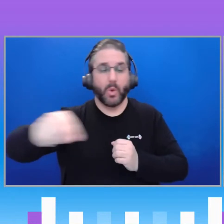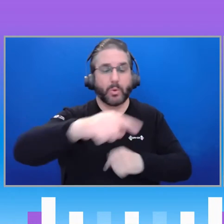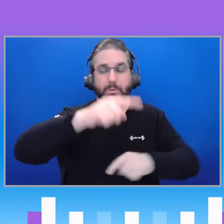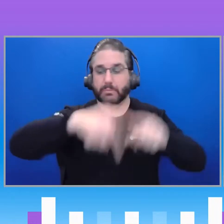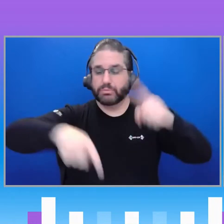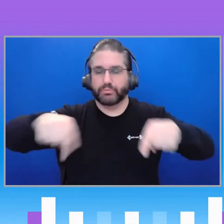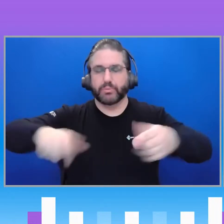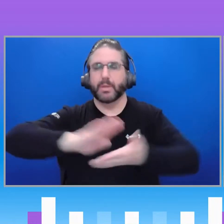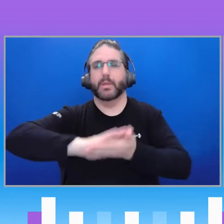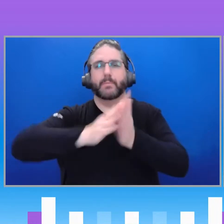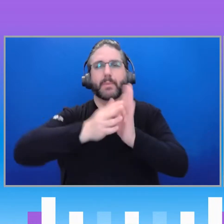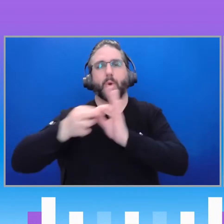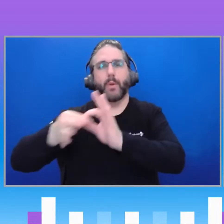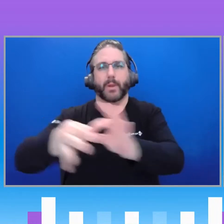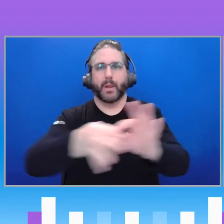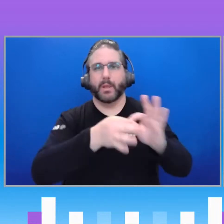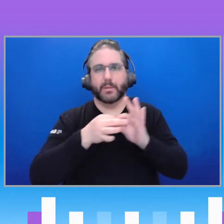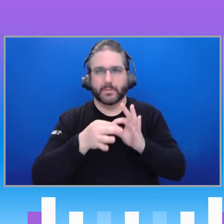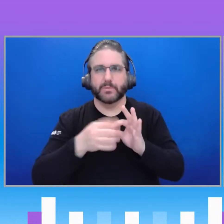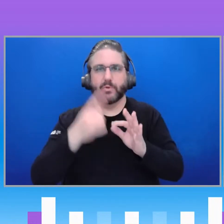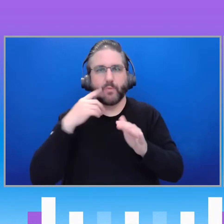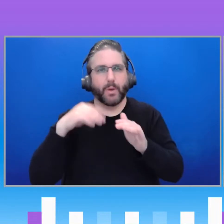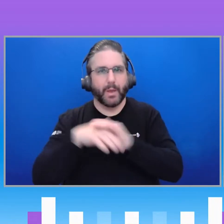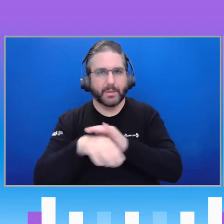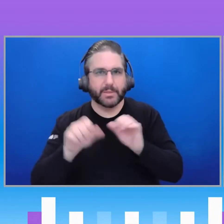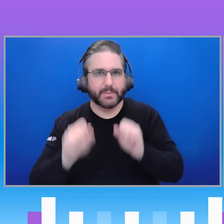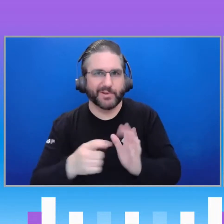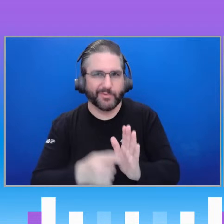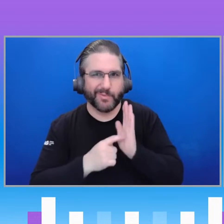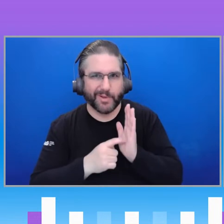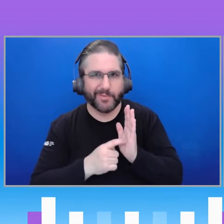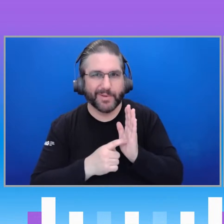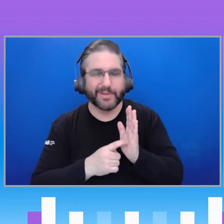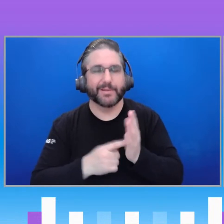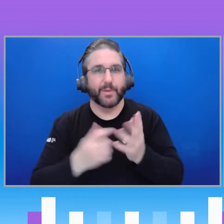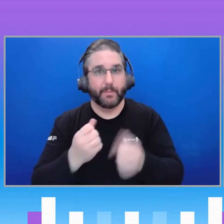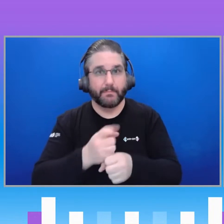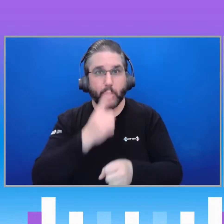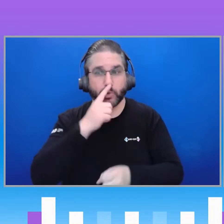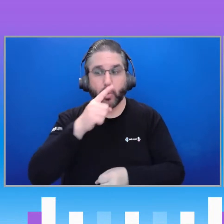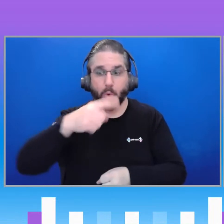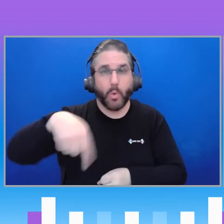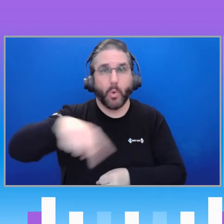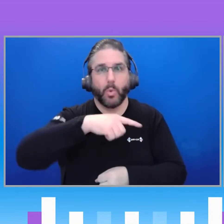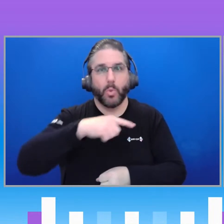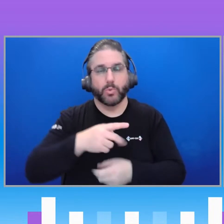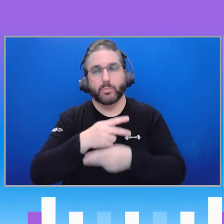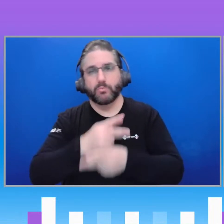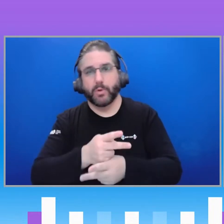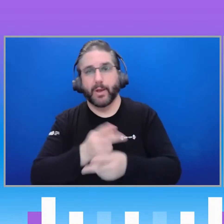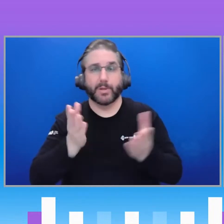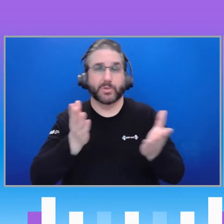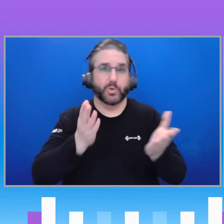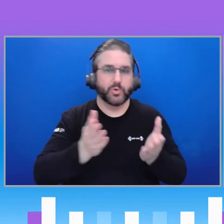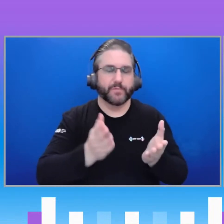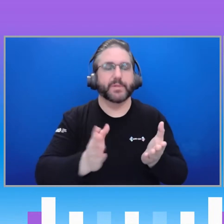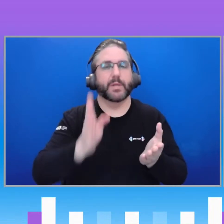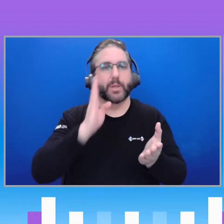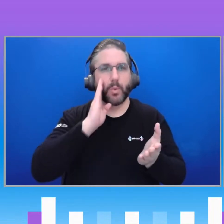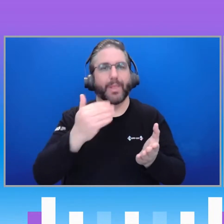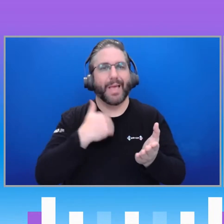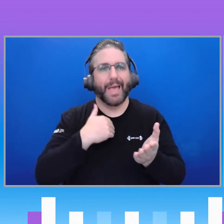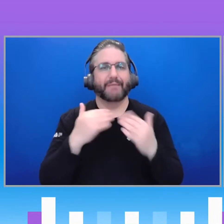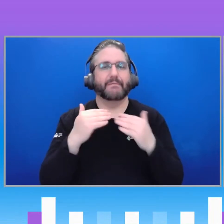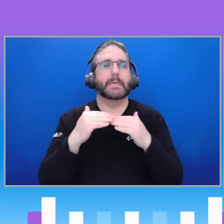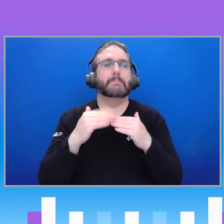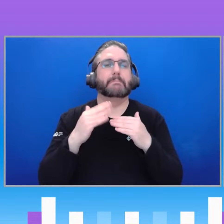harmonization as for the accessibility requirements and ensuring that this set of products and services will have a minimum set